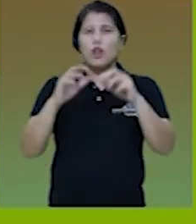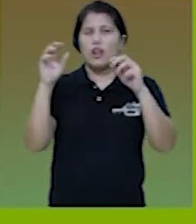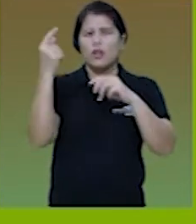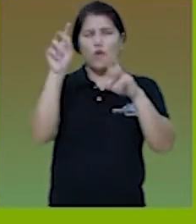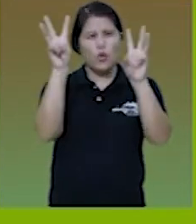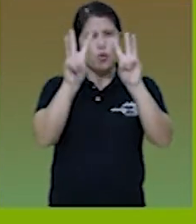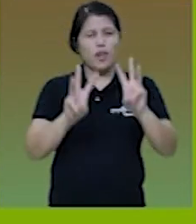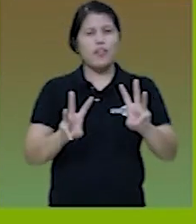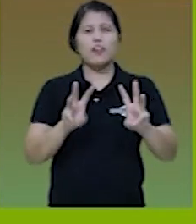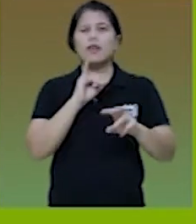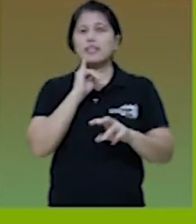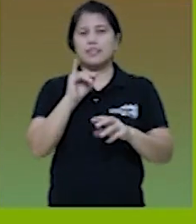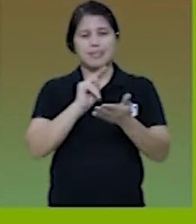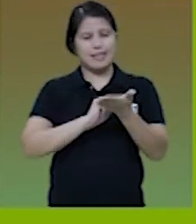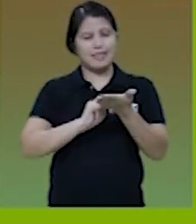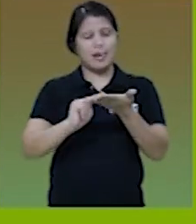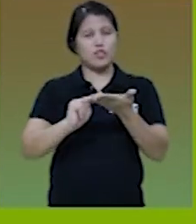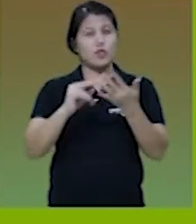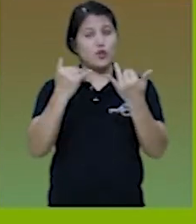nice today.